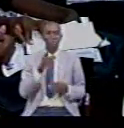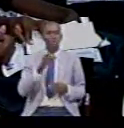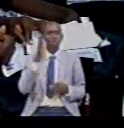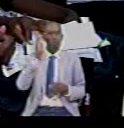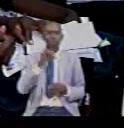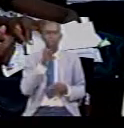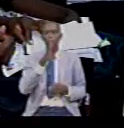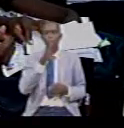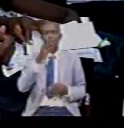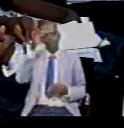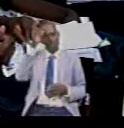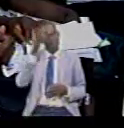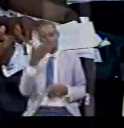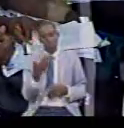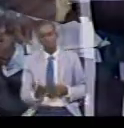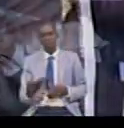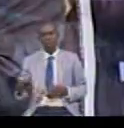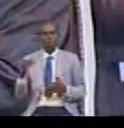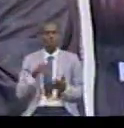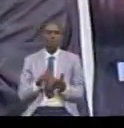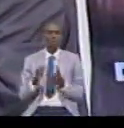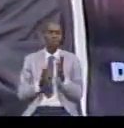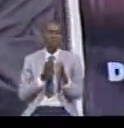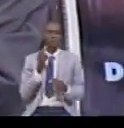property anymore. And look at